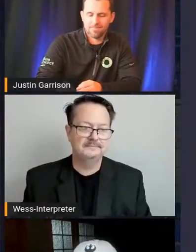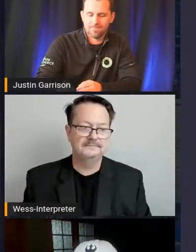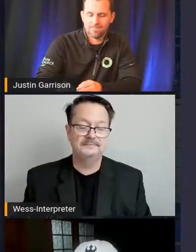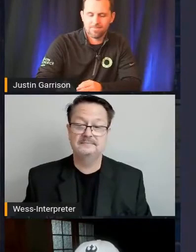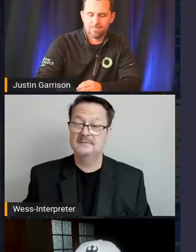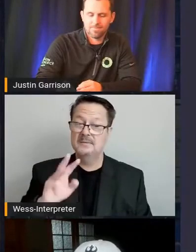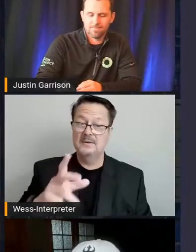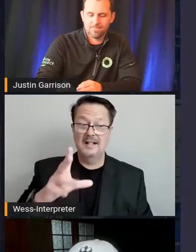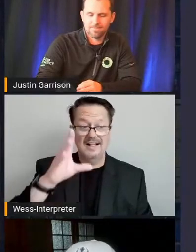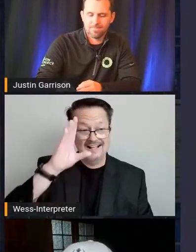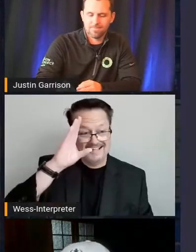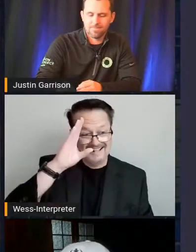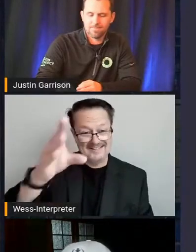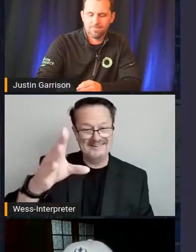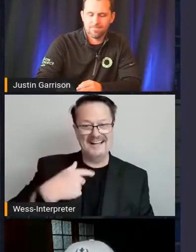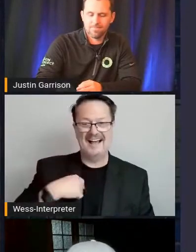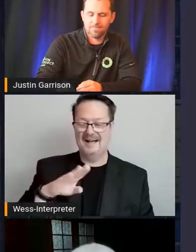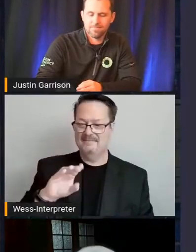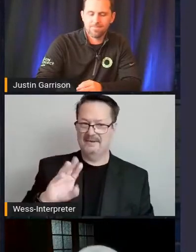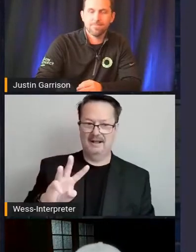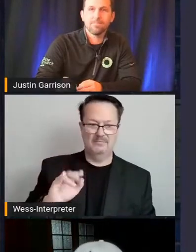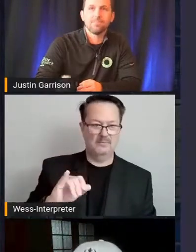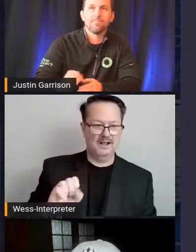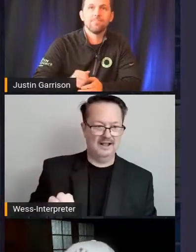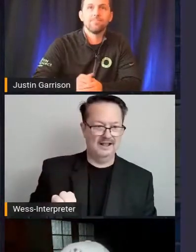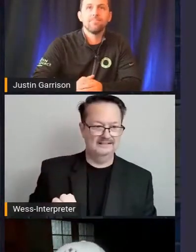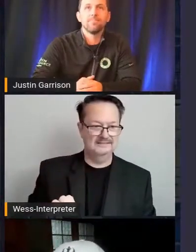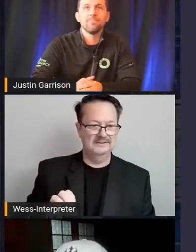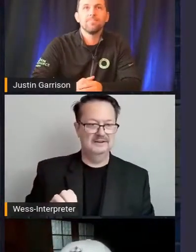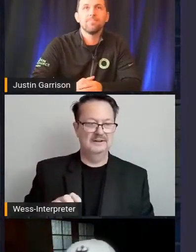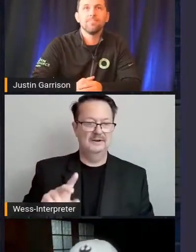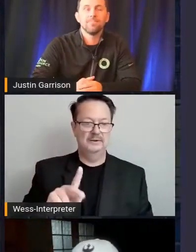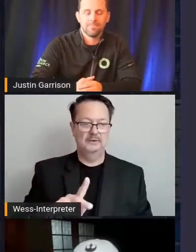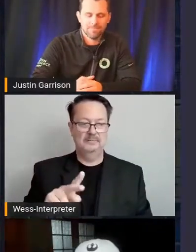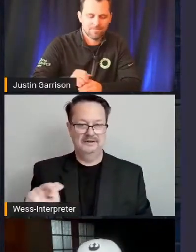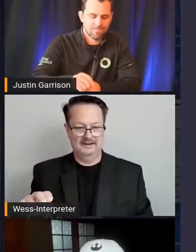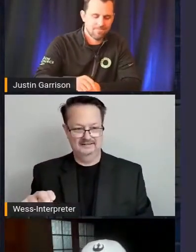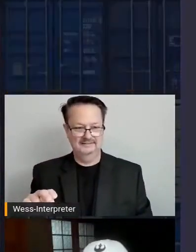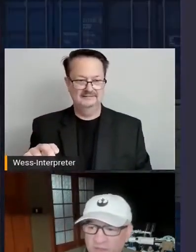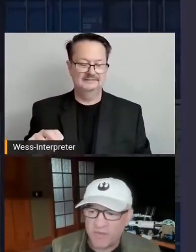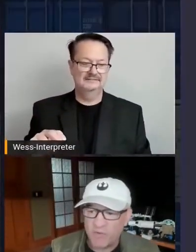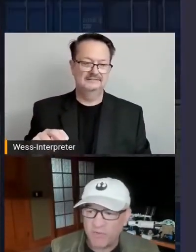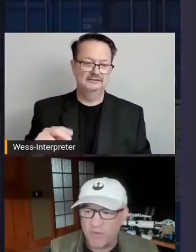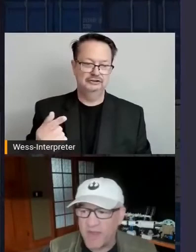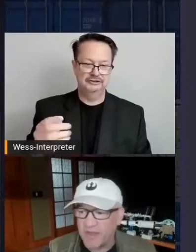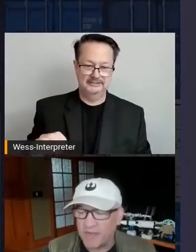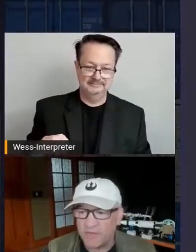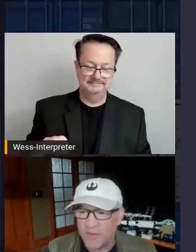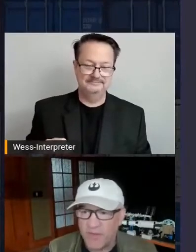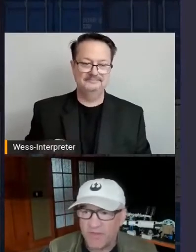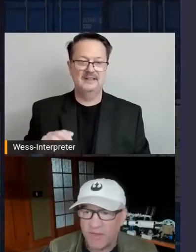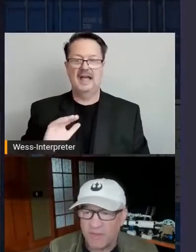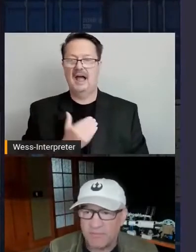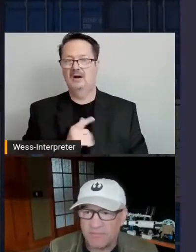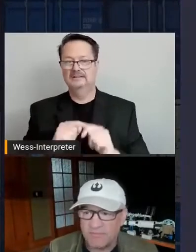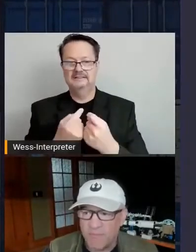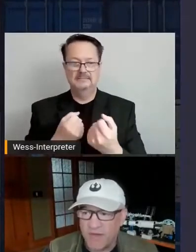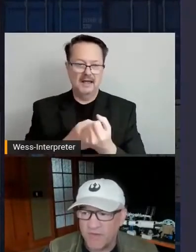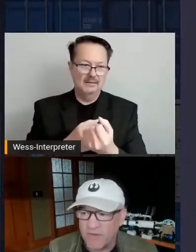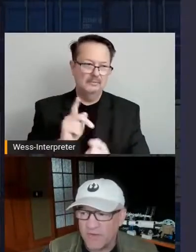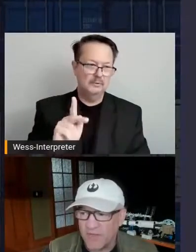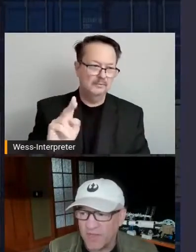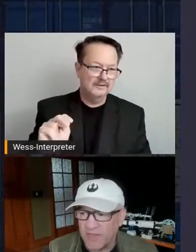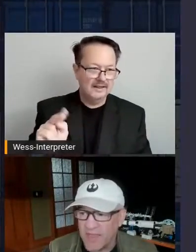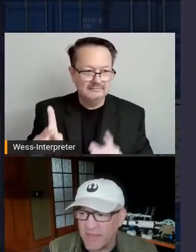Well, hello there. I'm Bob Wise, Kubernetes GM at AWS. Our team helps customers with Kubernetes, whether that's a